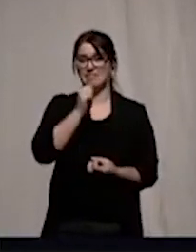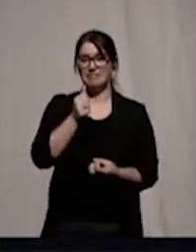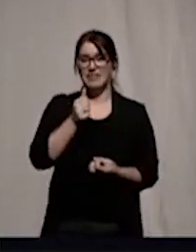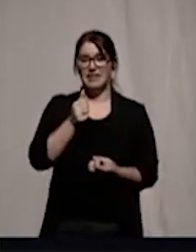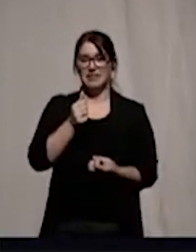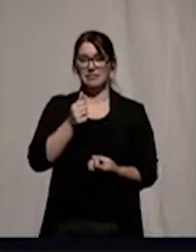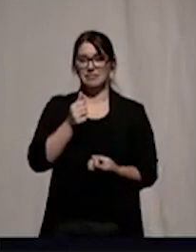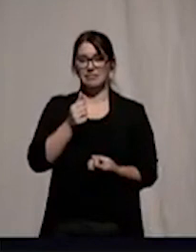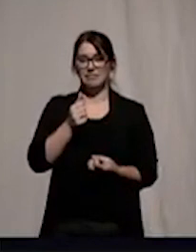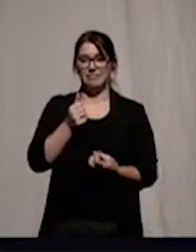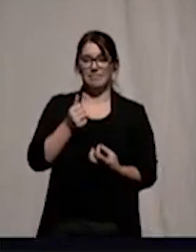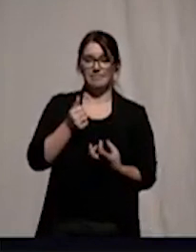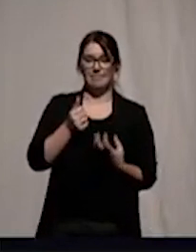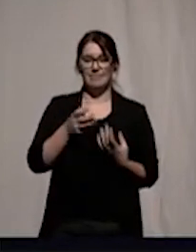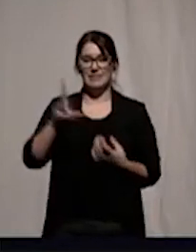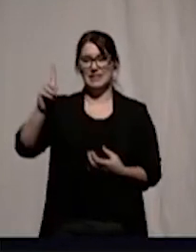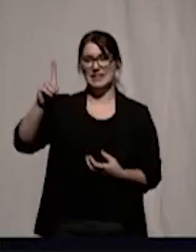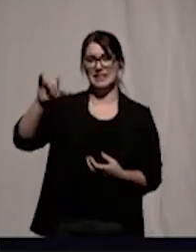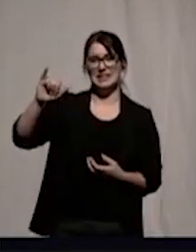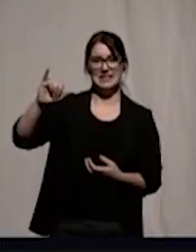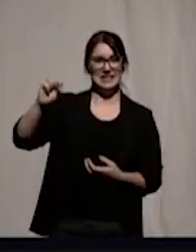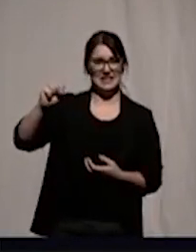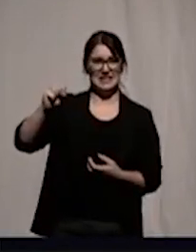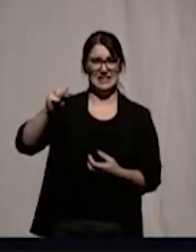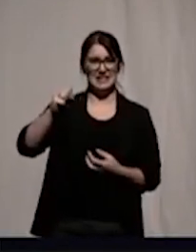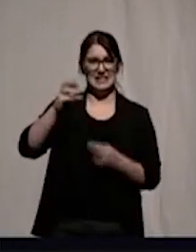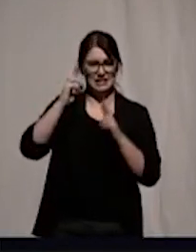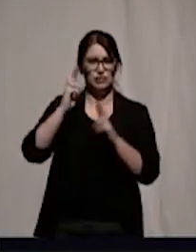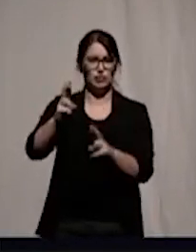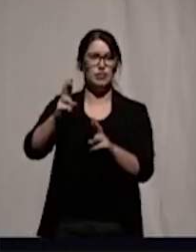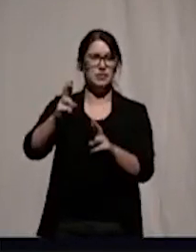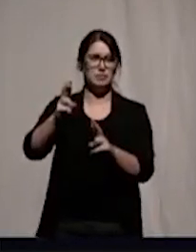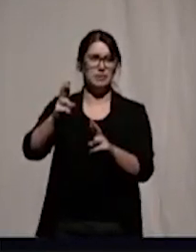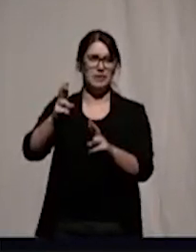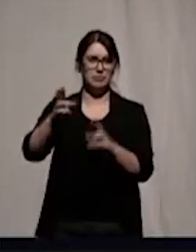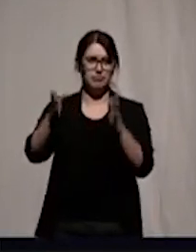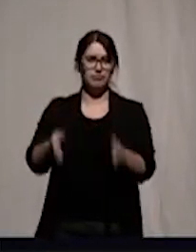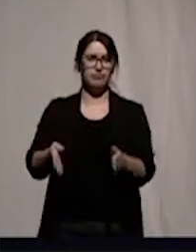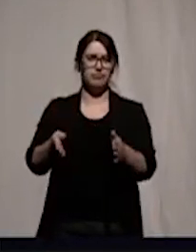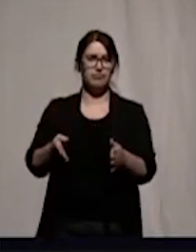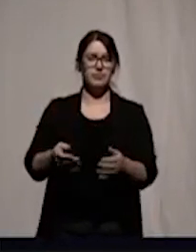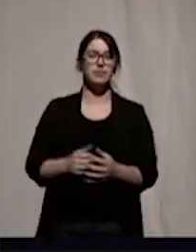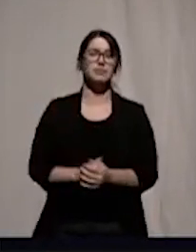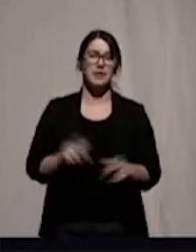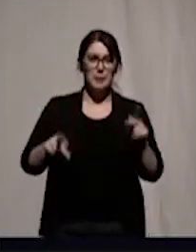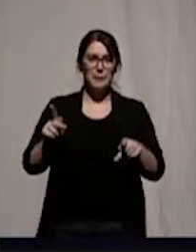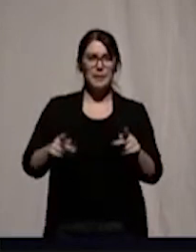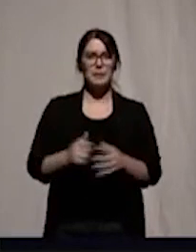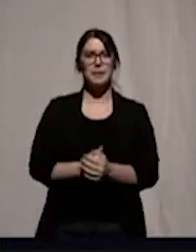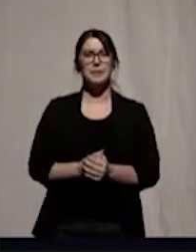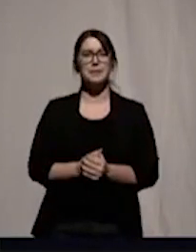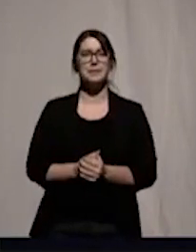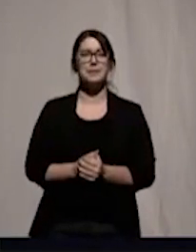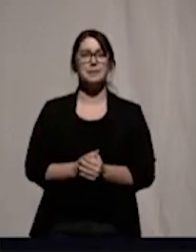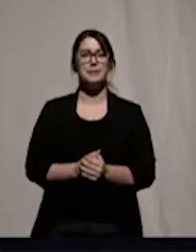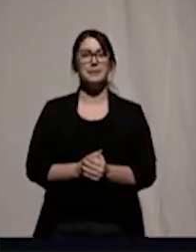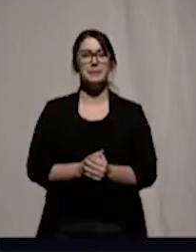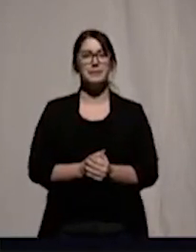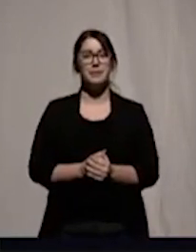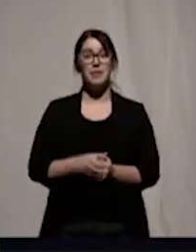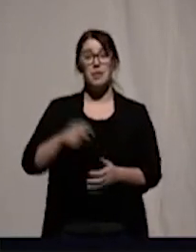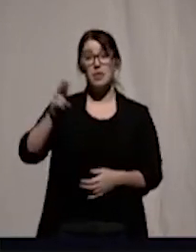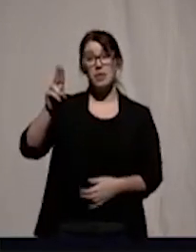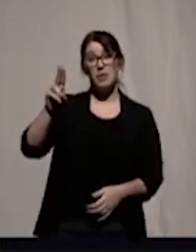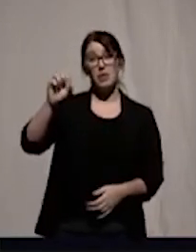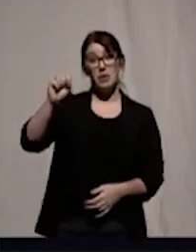didn't want to disrespect the leaders of the country that he was touring in at the time, because he had to like spend years applying for a touring pass. The USSR